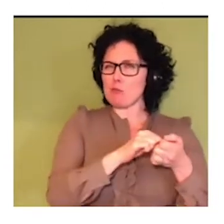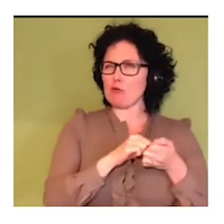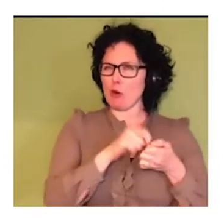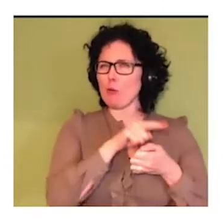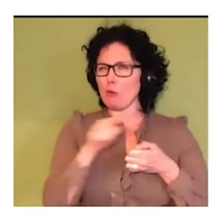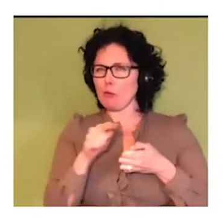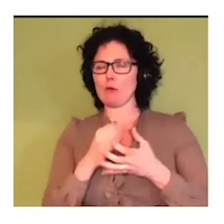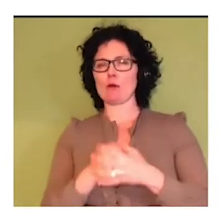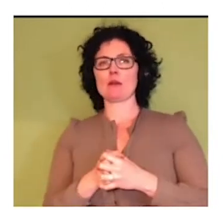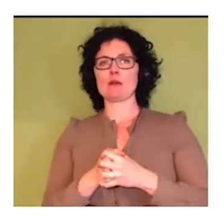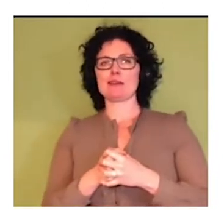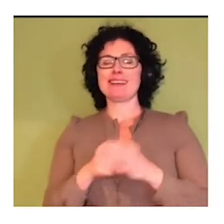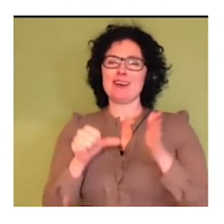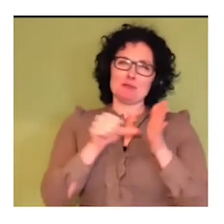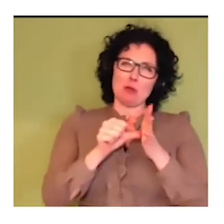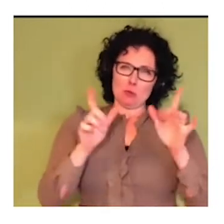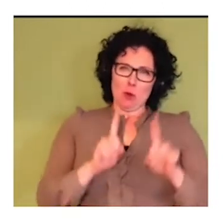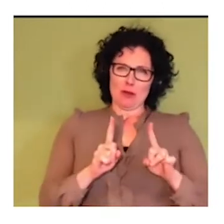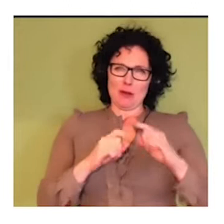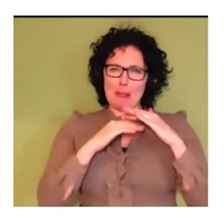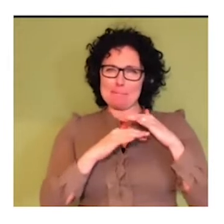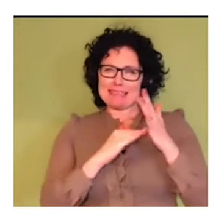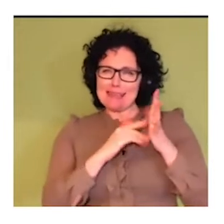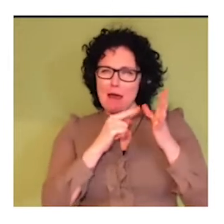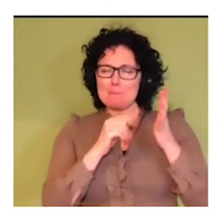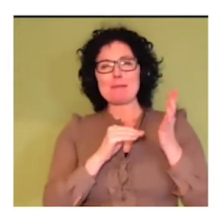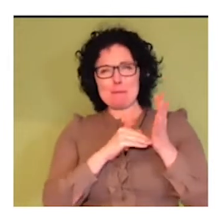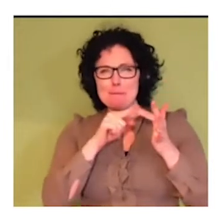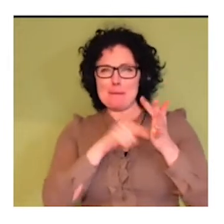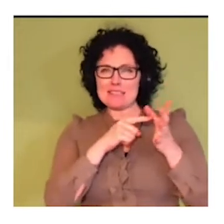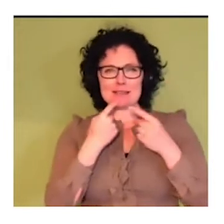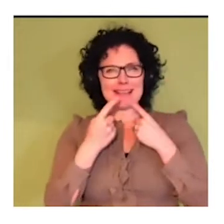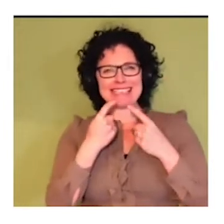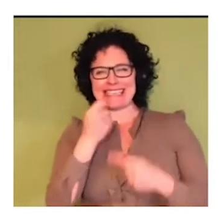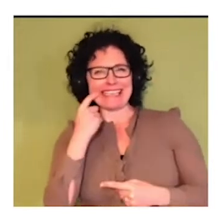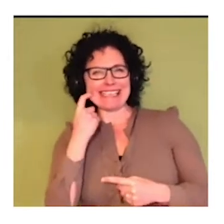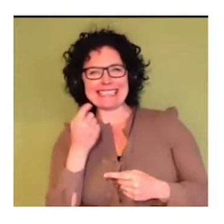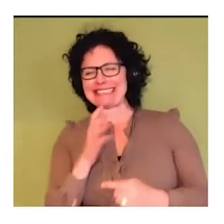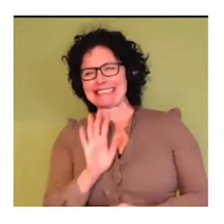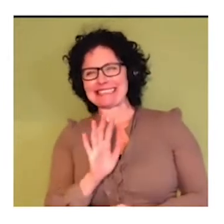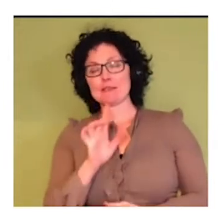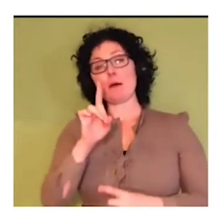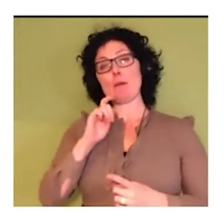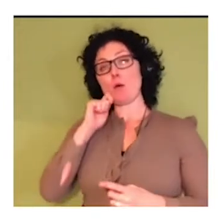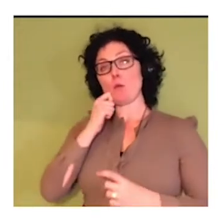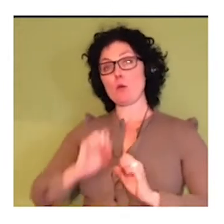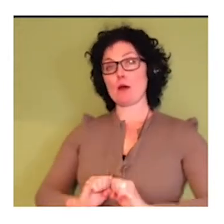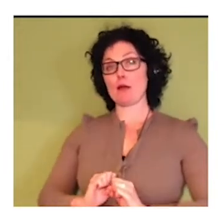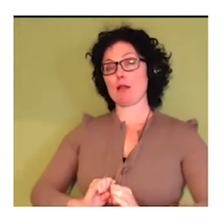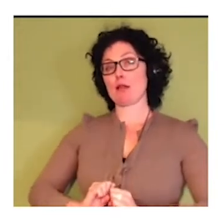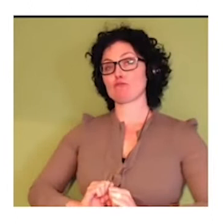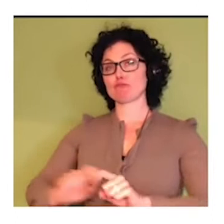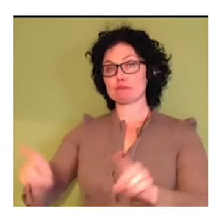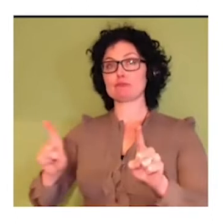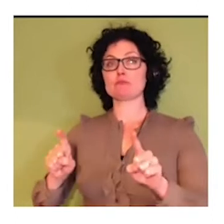that displaying the metadata isn't so friendly. So a user experience guide is being developed for the makers of